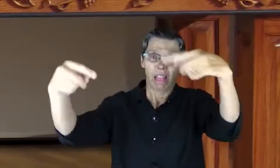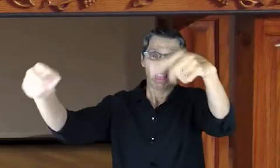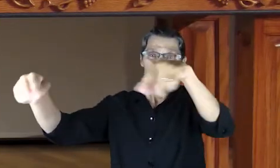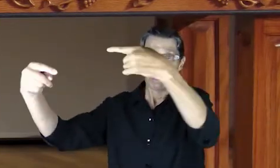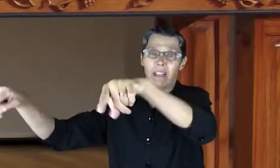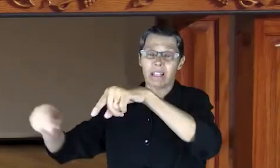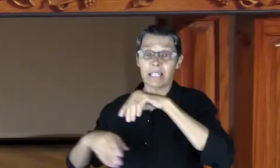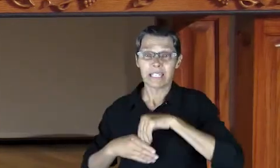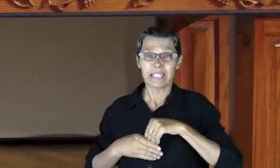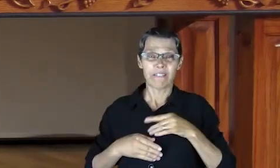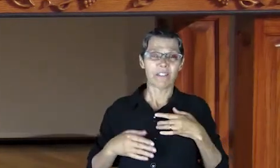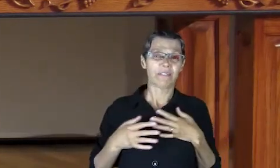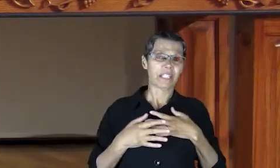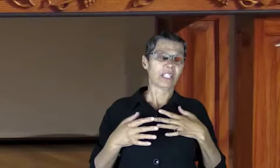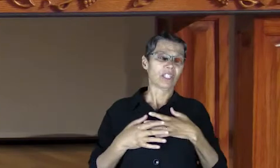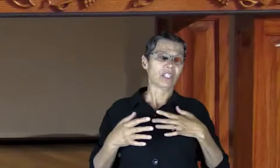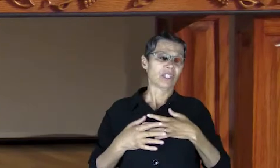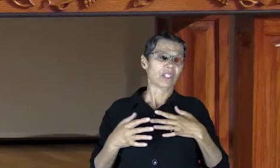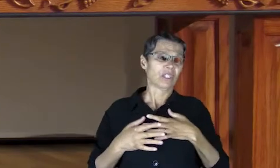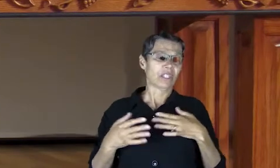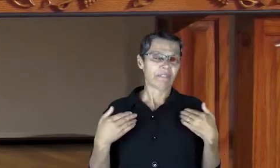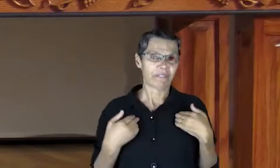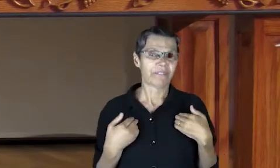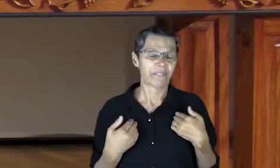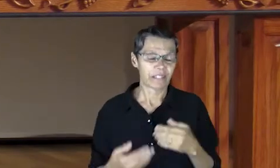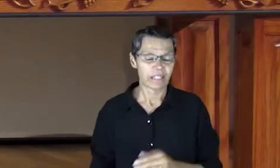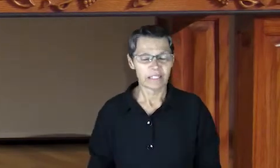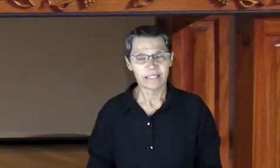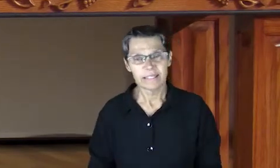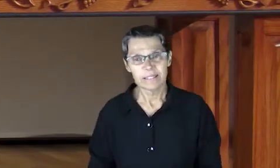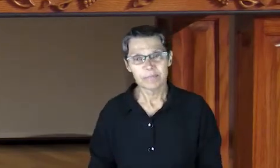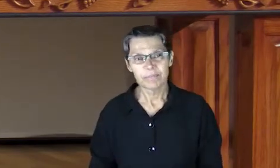Disputes without and fears within.